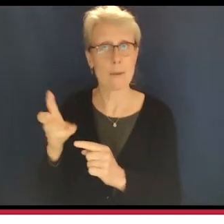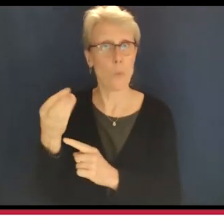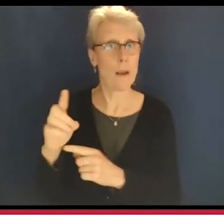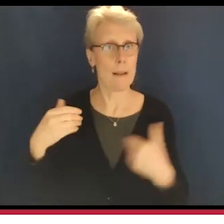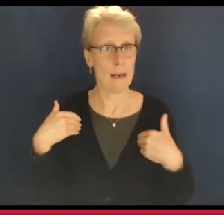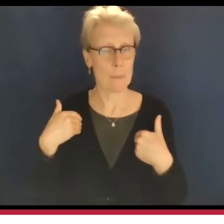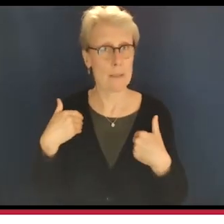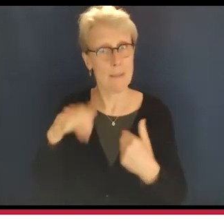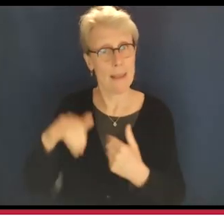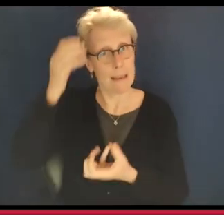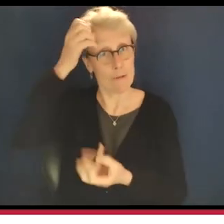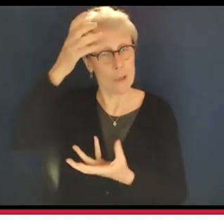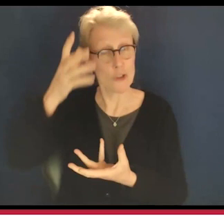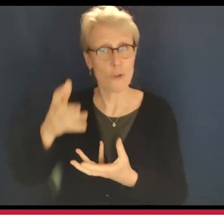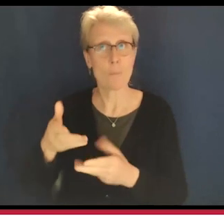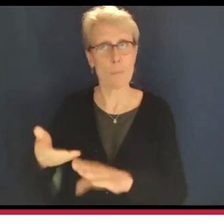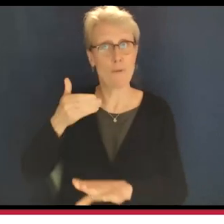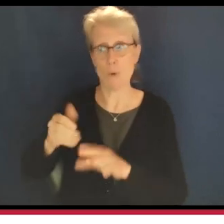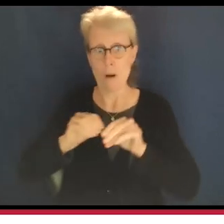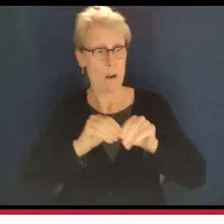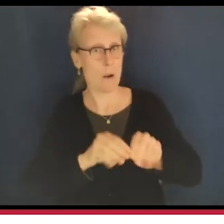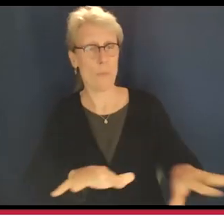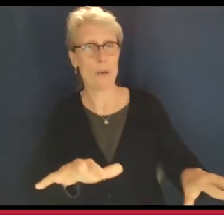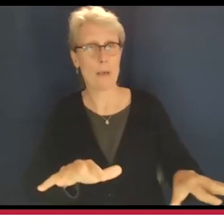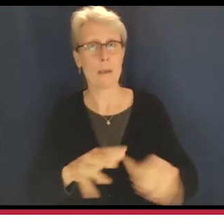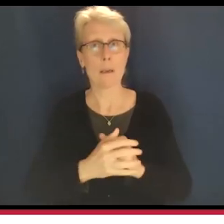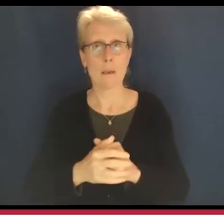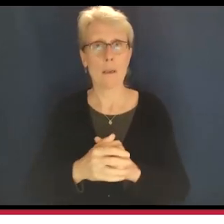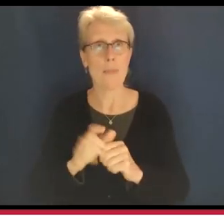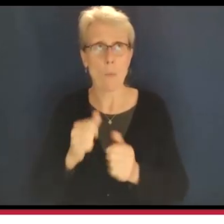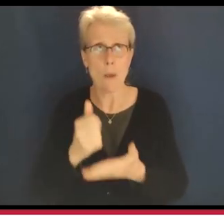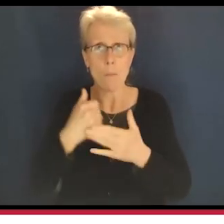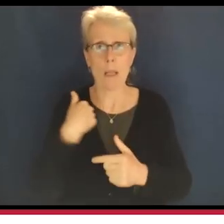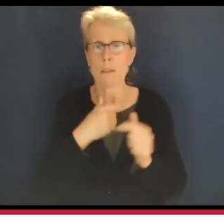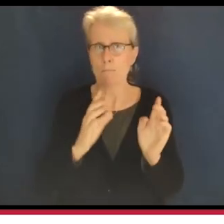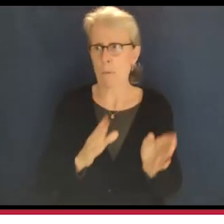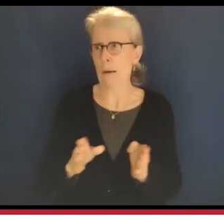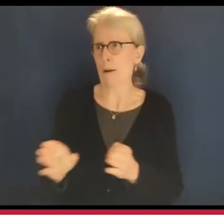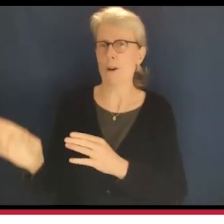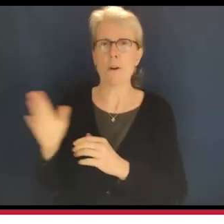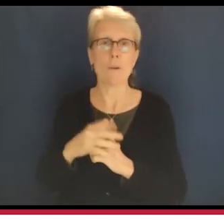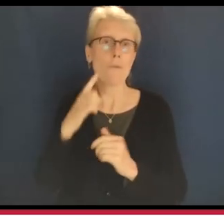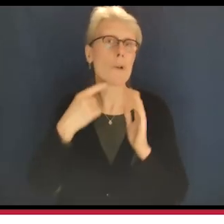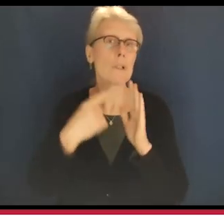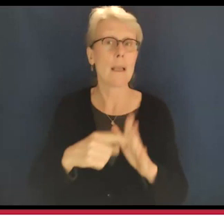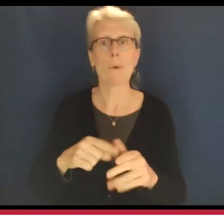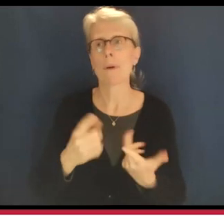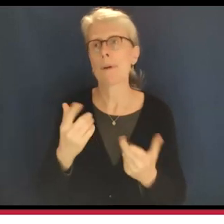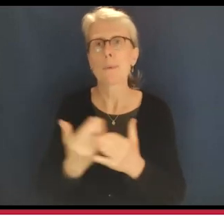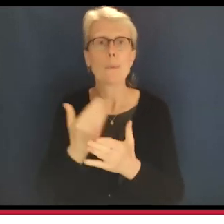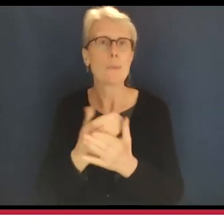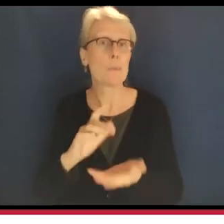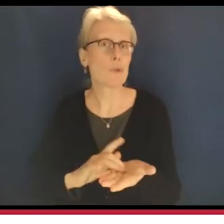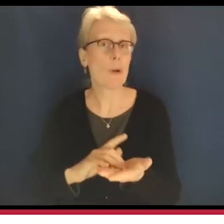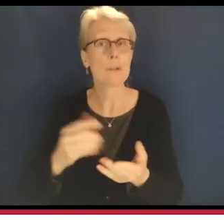knowledge of a viral pathogen before an outbreak associated with changes in preparedness, such as the development of countermeasures like drugs